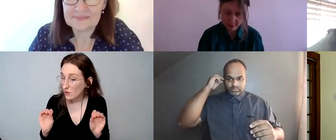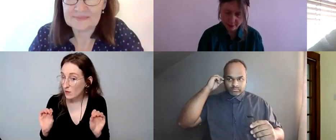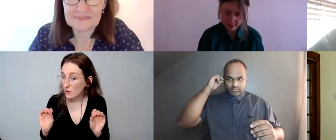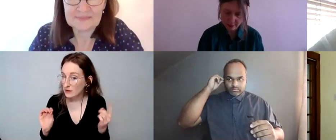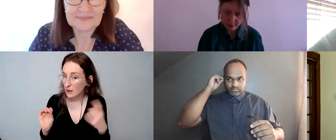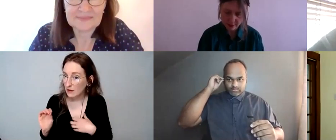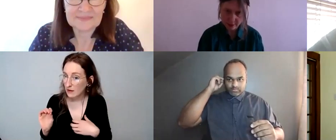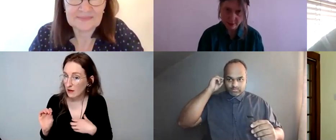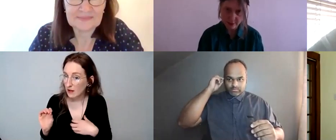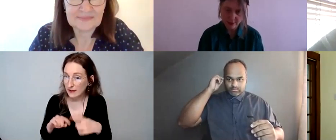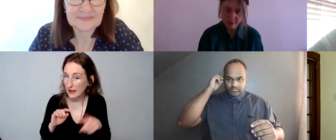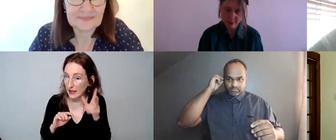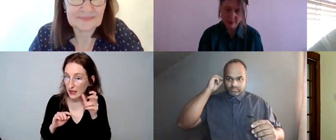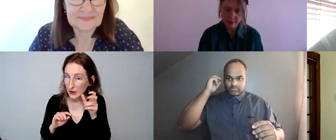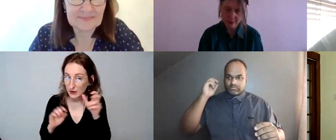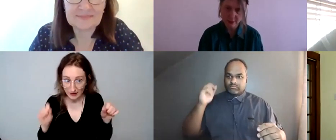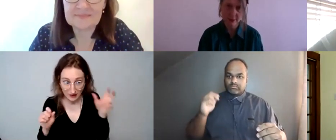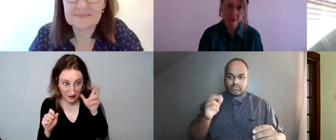Is it the same for everyone?